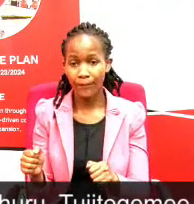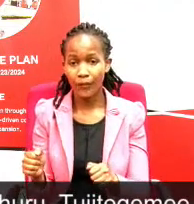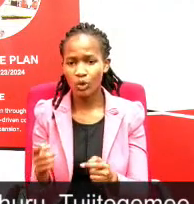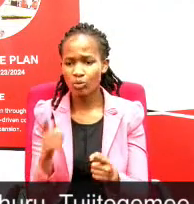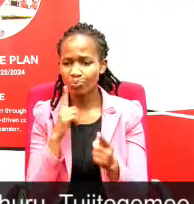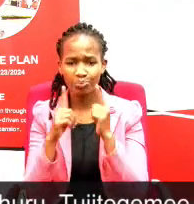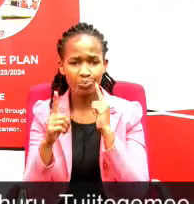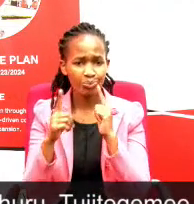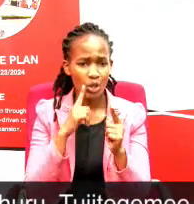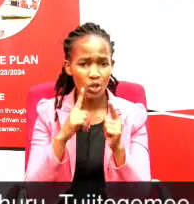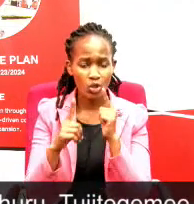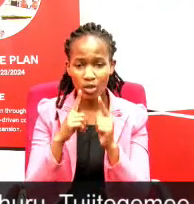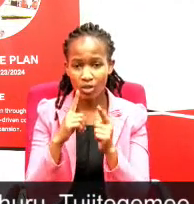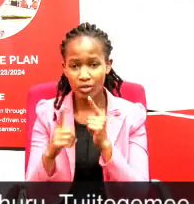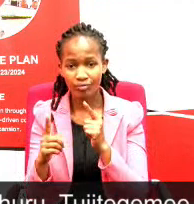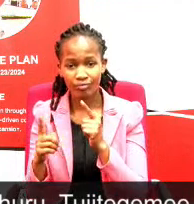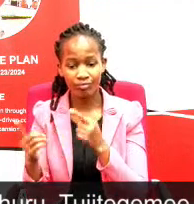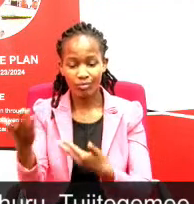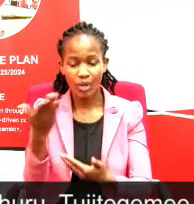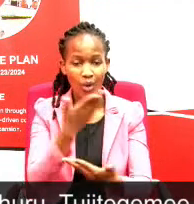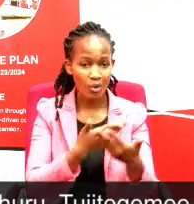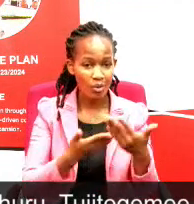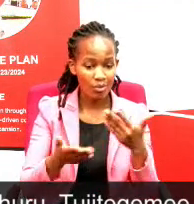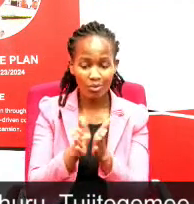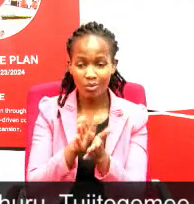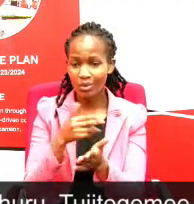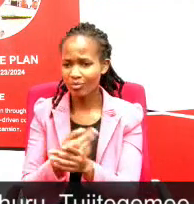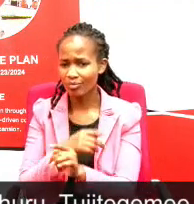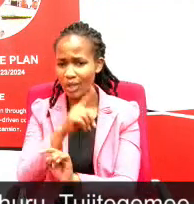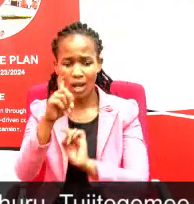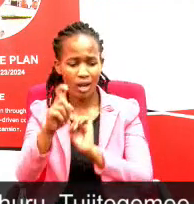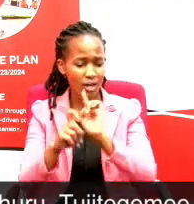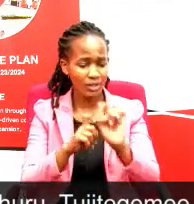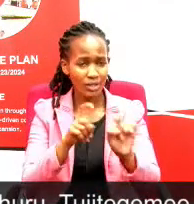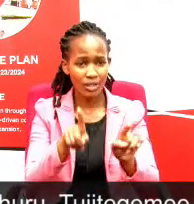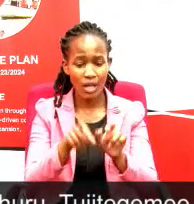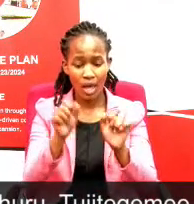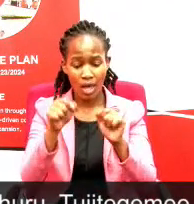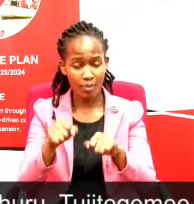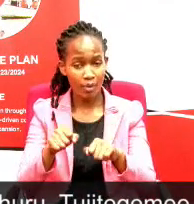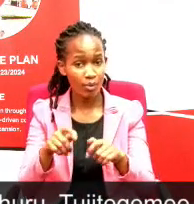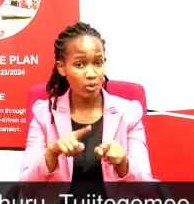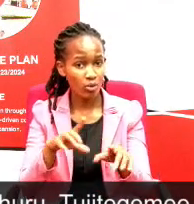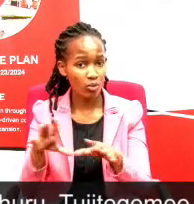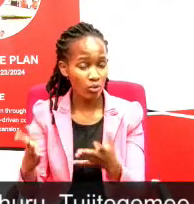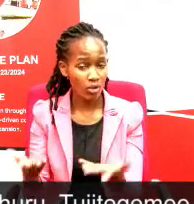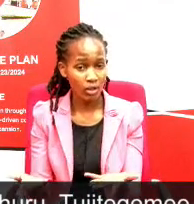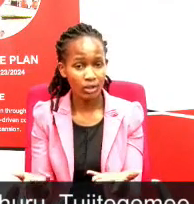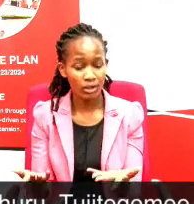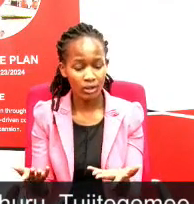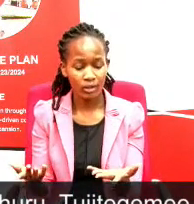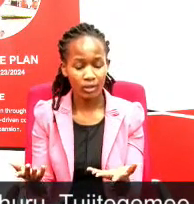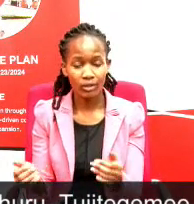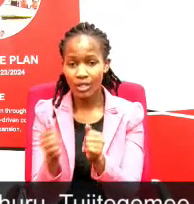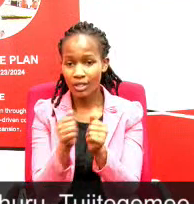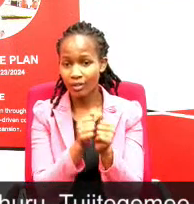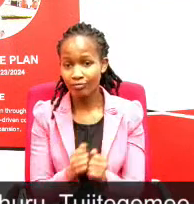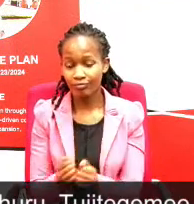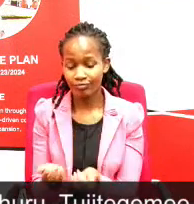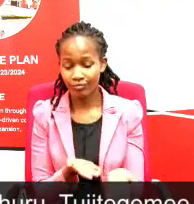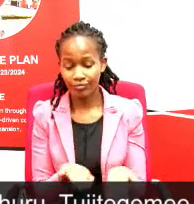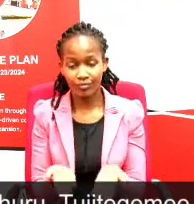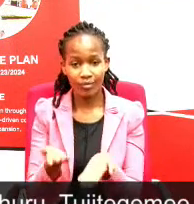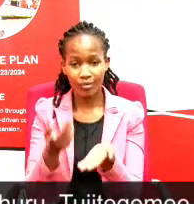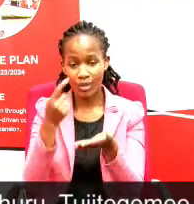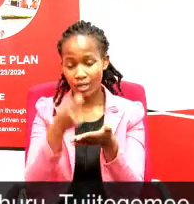their views, interact with us, question, and be able to, together we are able to improve